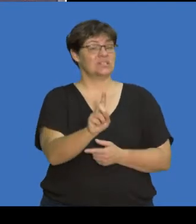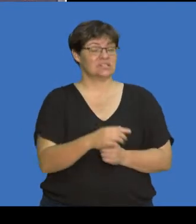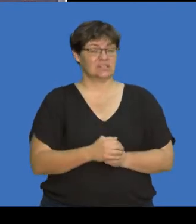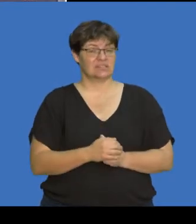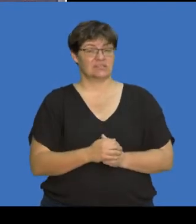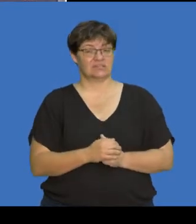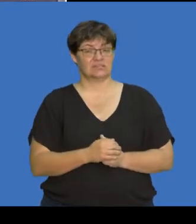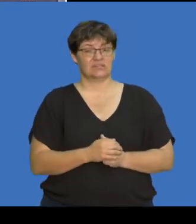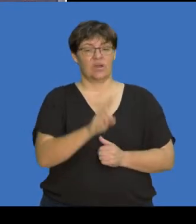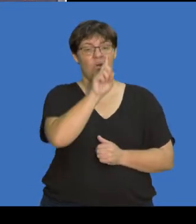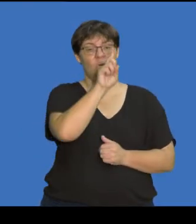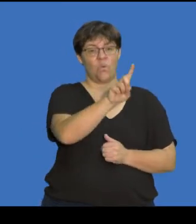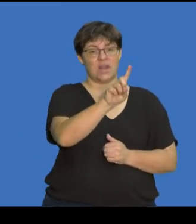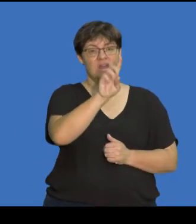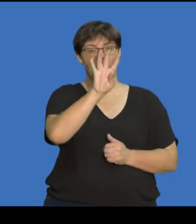be